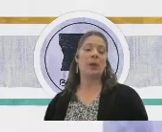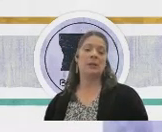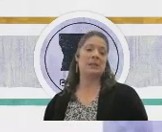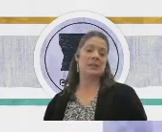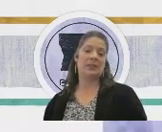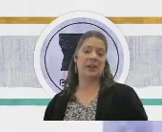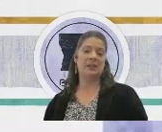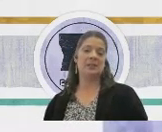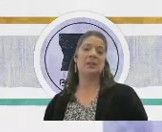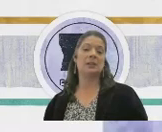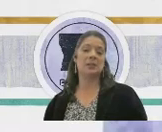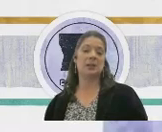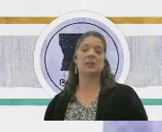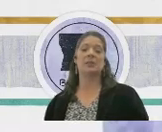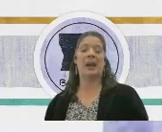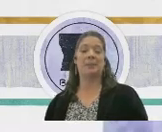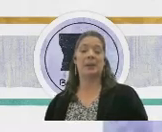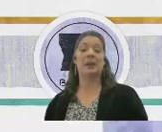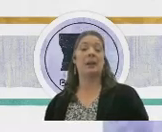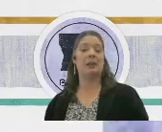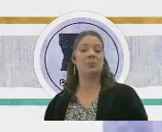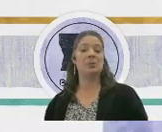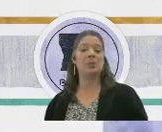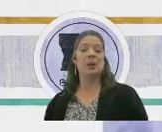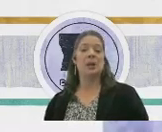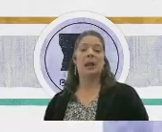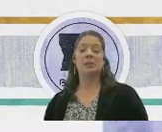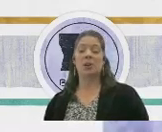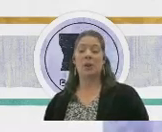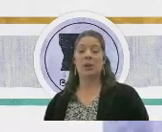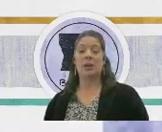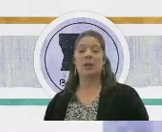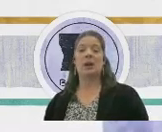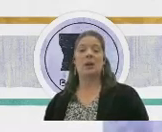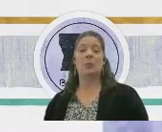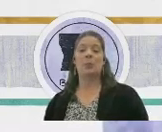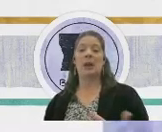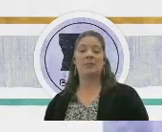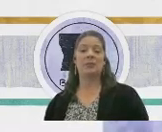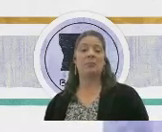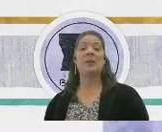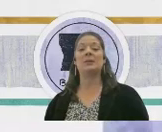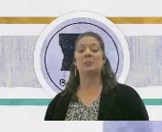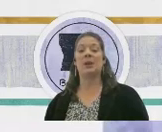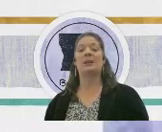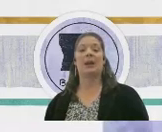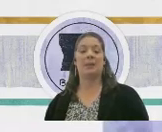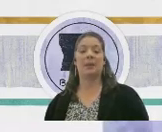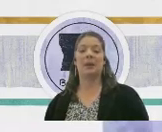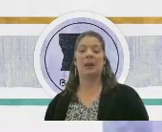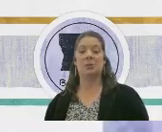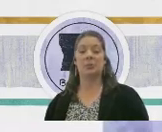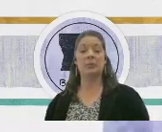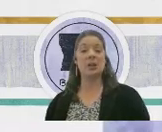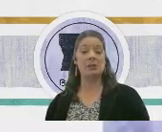If and when DCFS declares an applicant ineligible, LDOE, we have to immediately make that